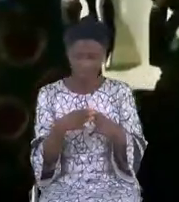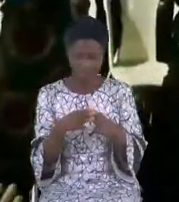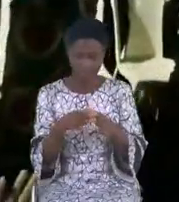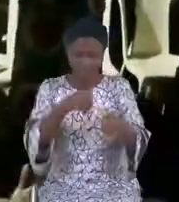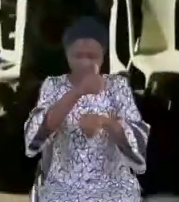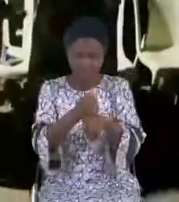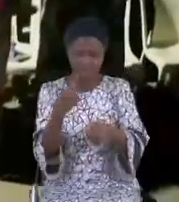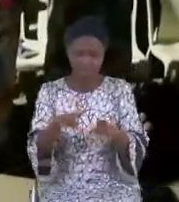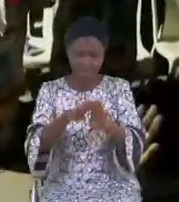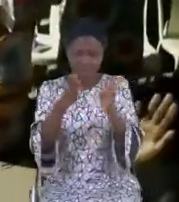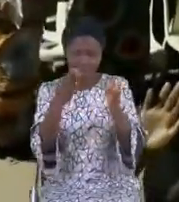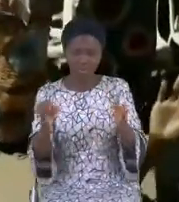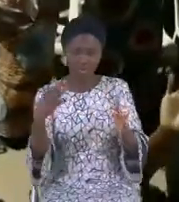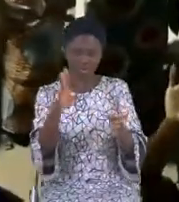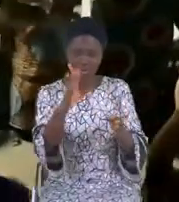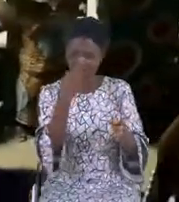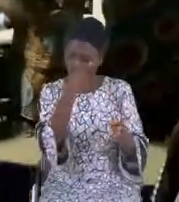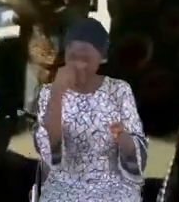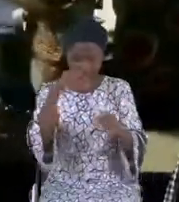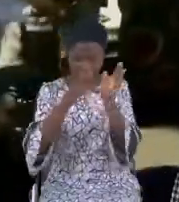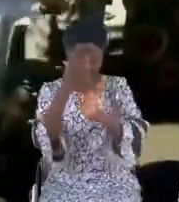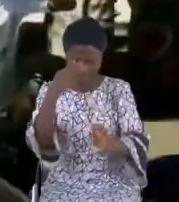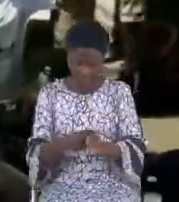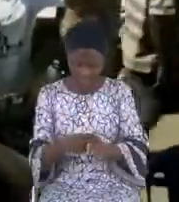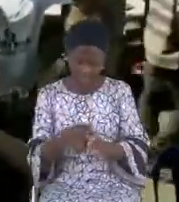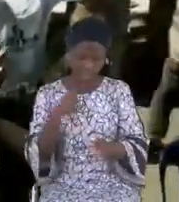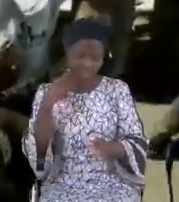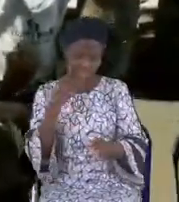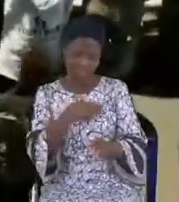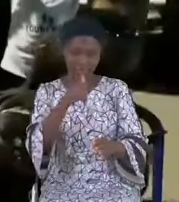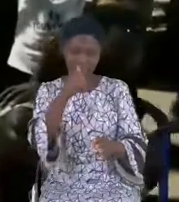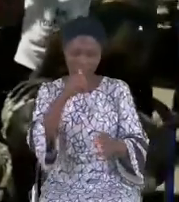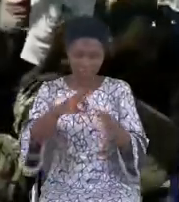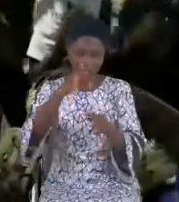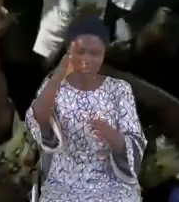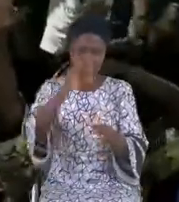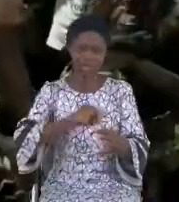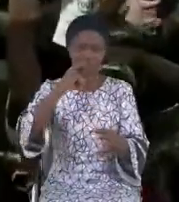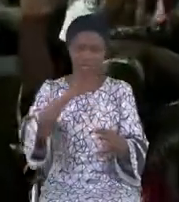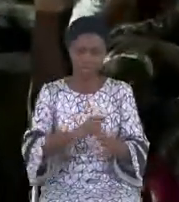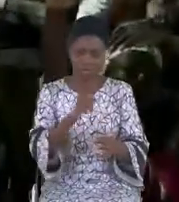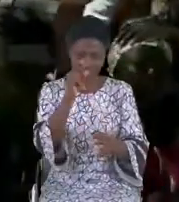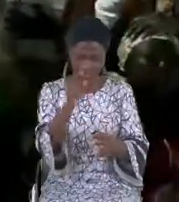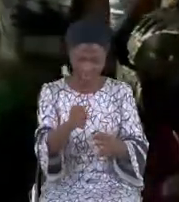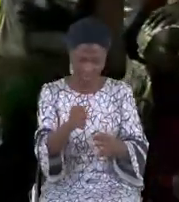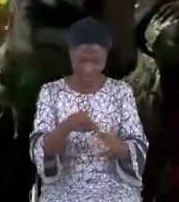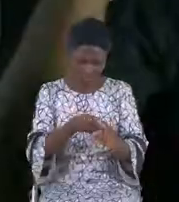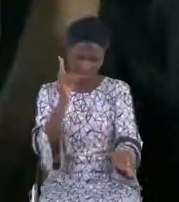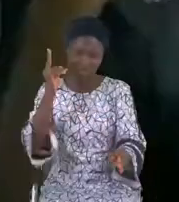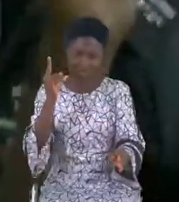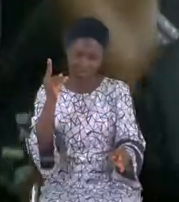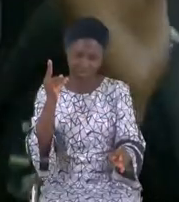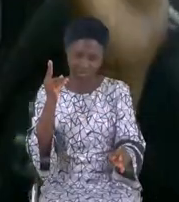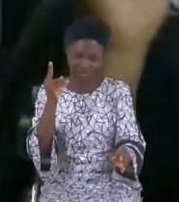jesus name death and dumb spirits i command you come out